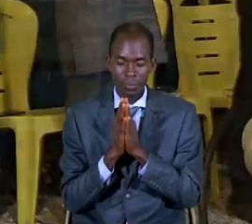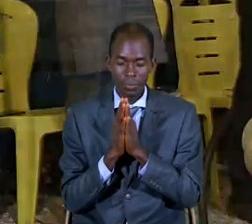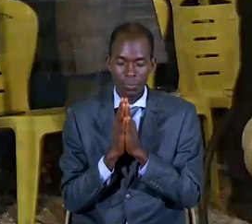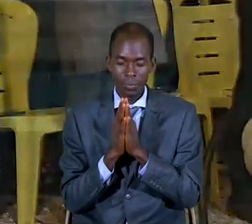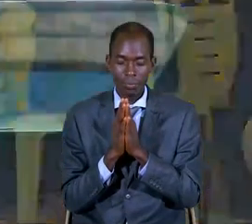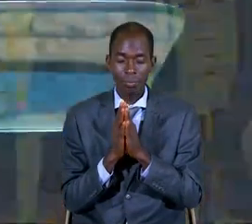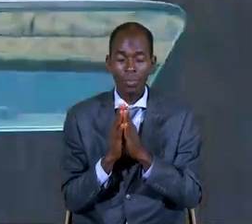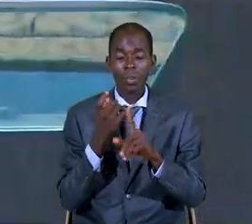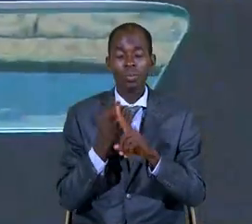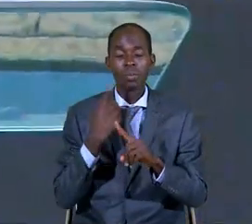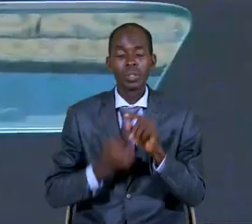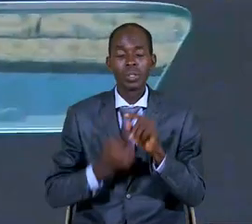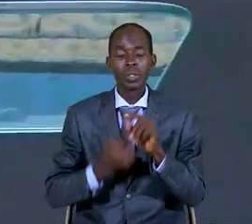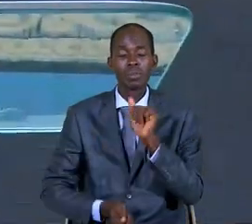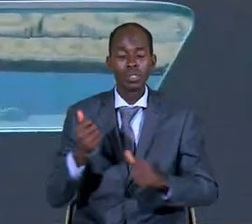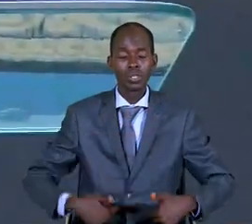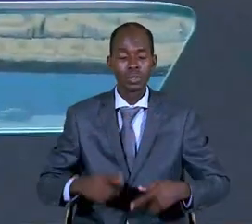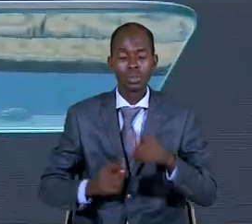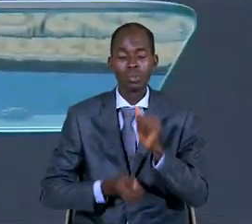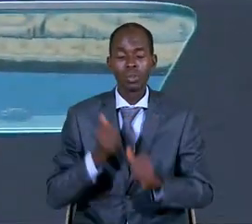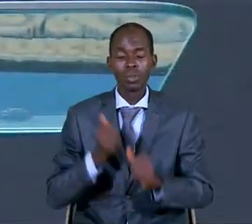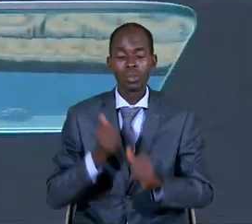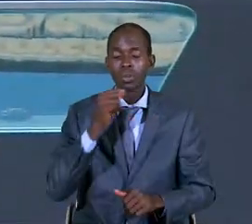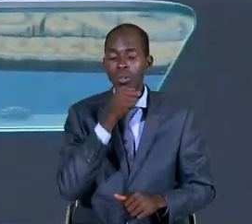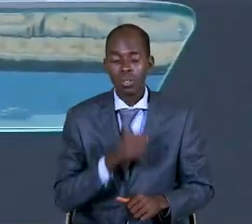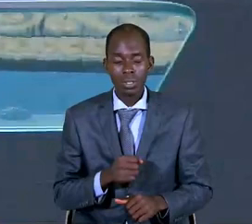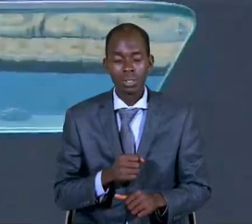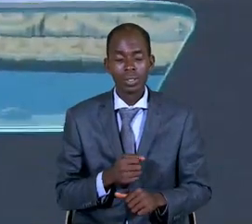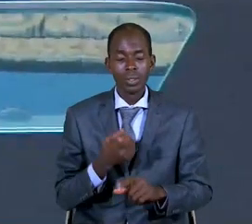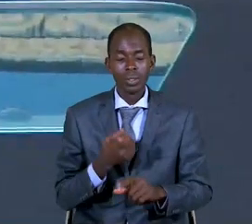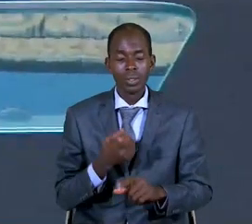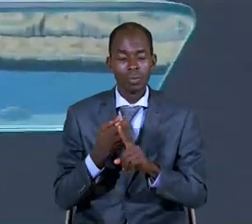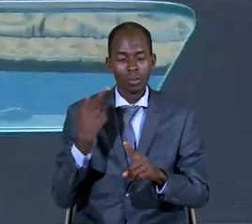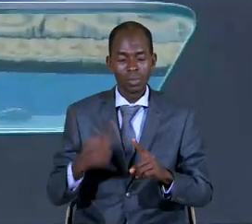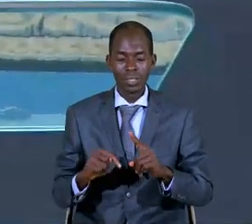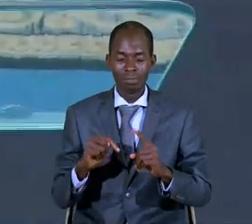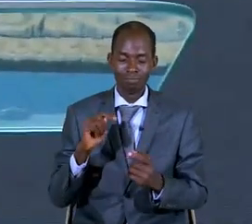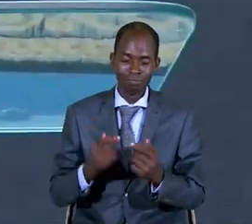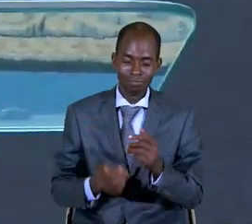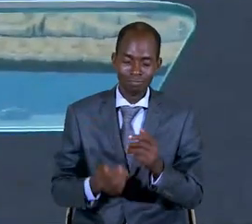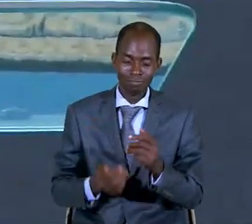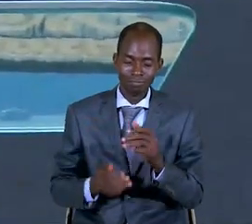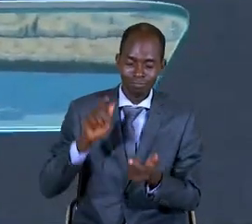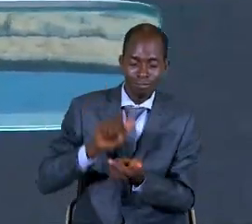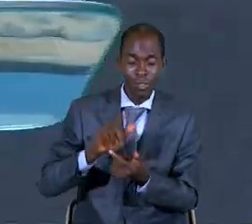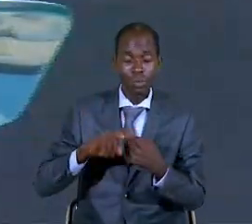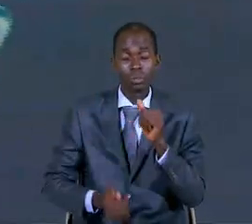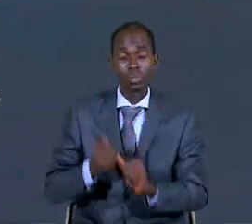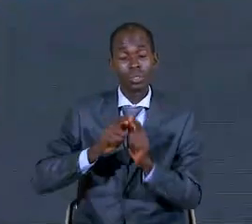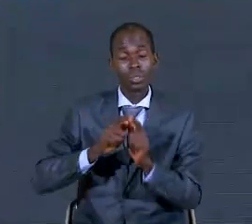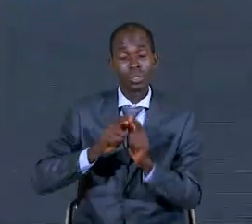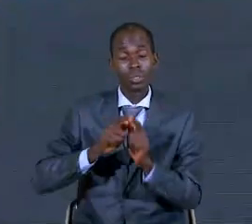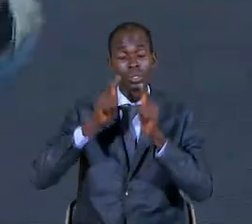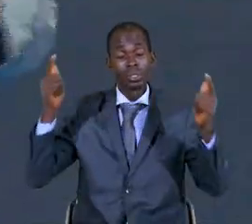From the youngest to the oldest, from the least to the greatest, from those who are